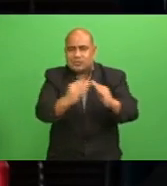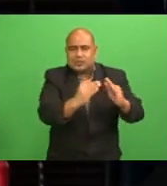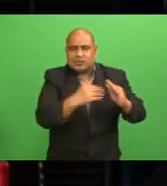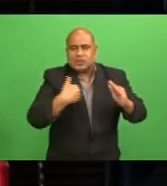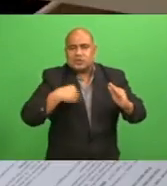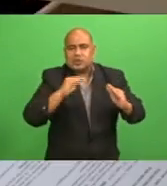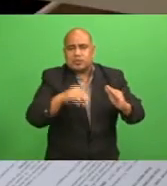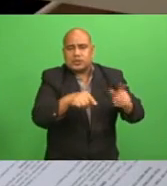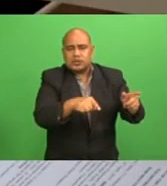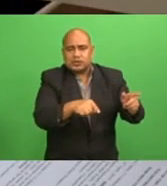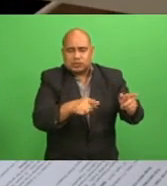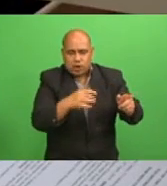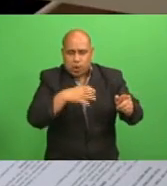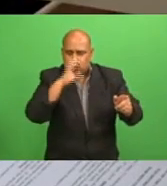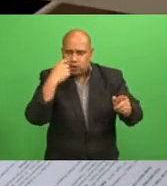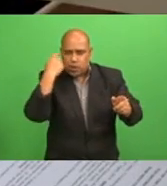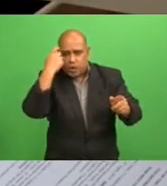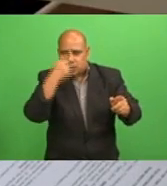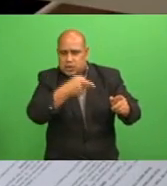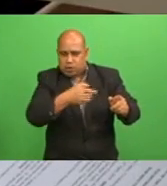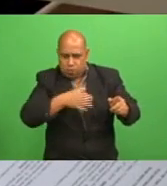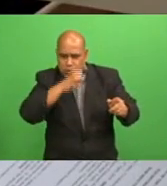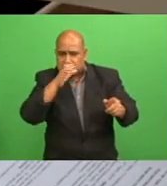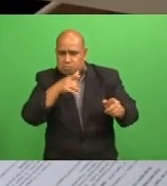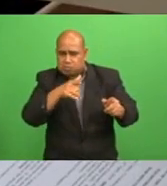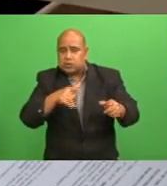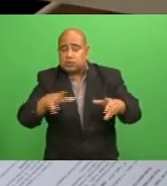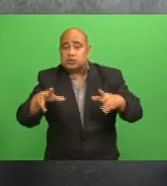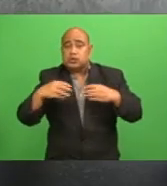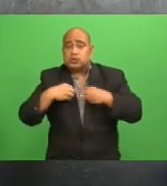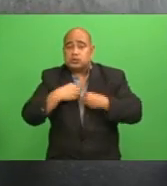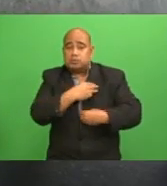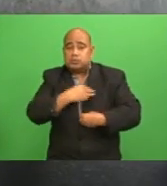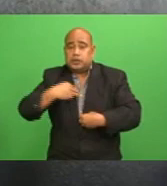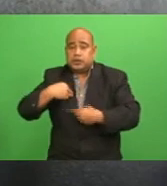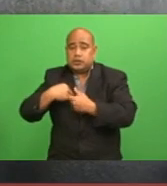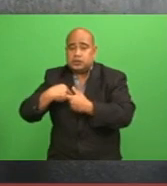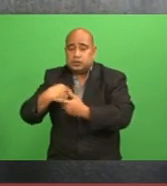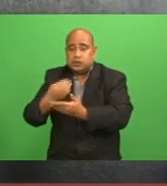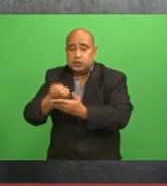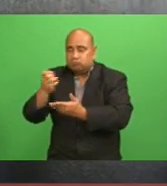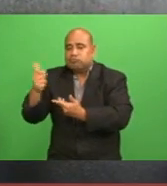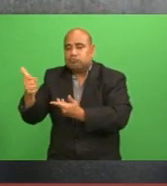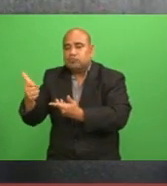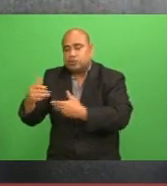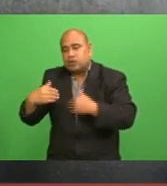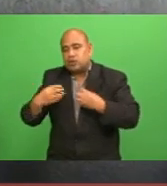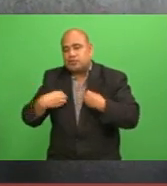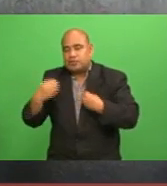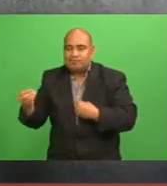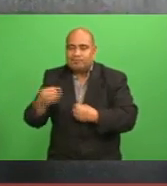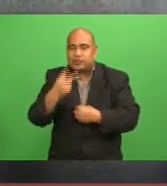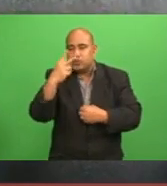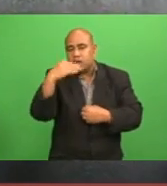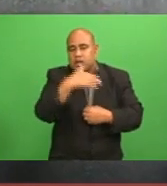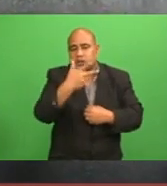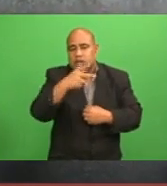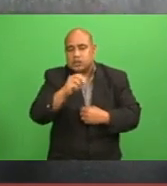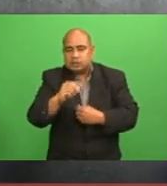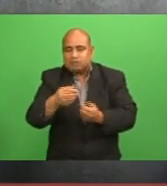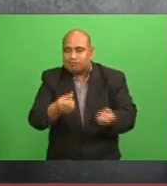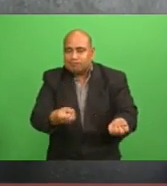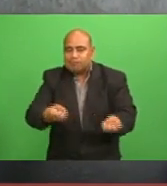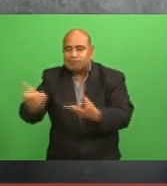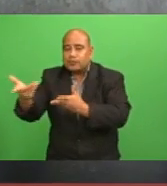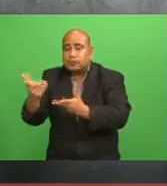submissions from various stakeholders. We received over 200 submissions from the private sector across the various